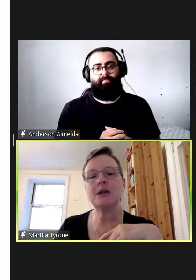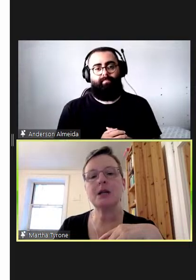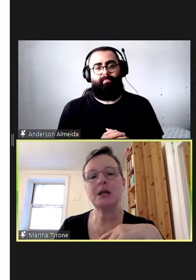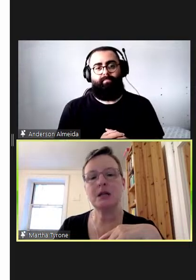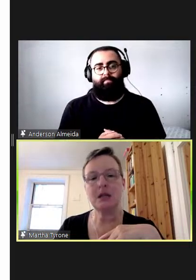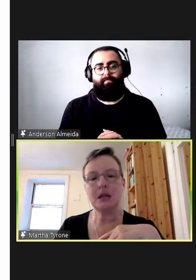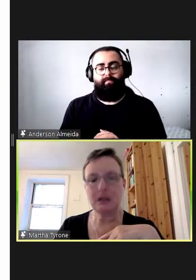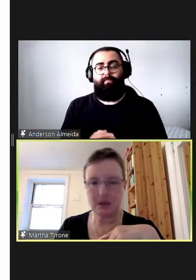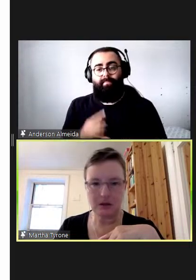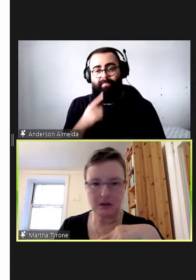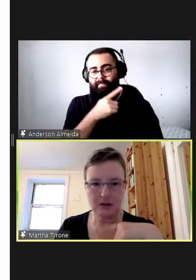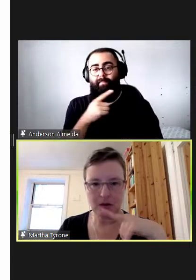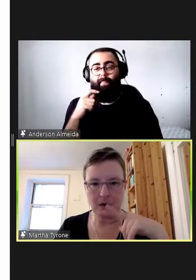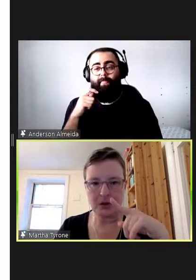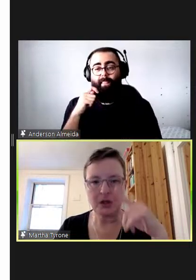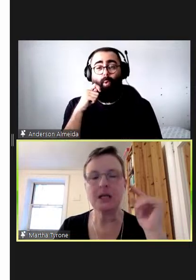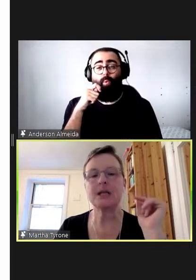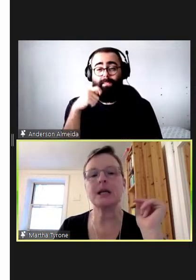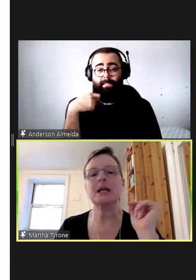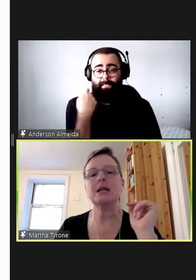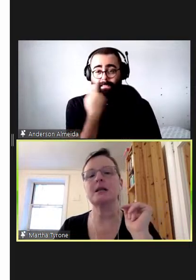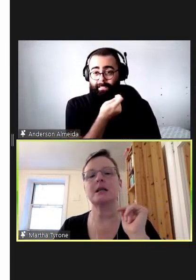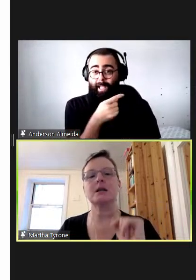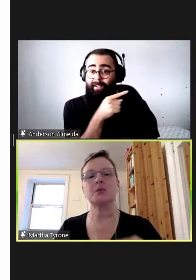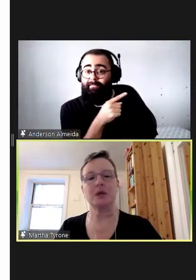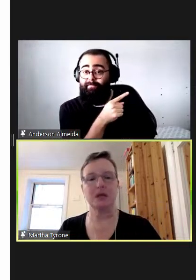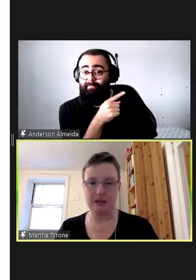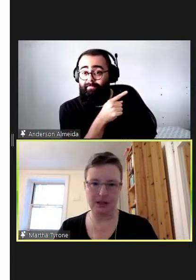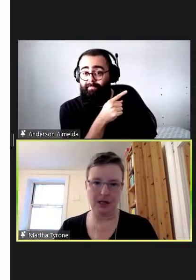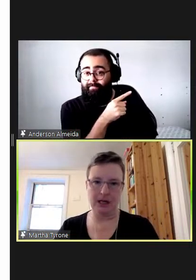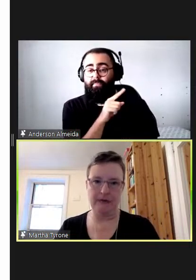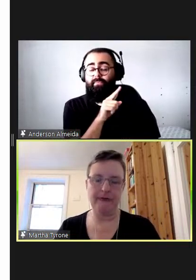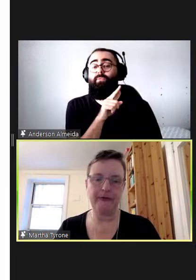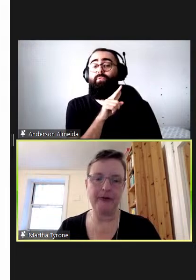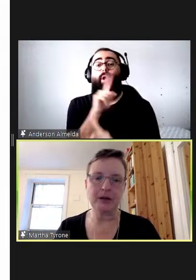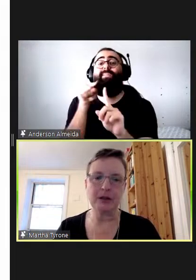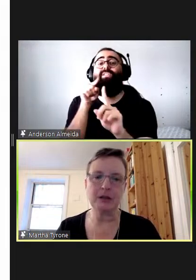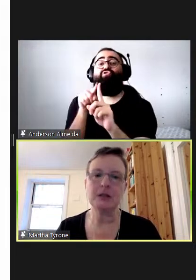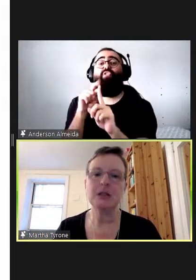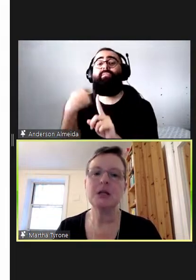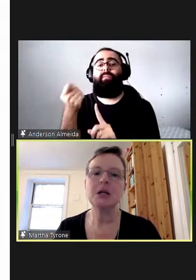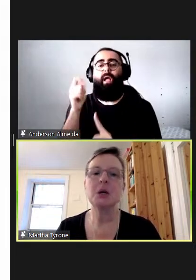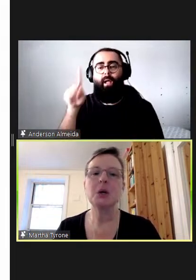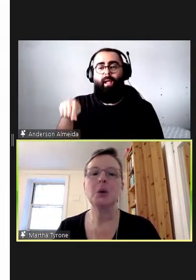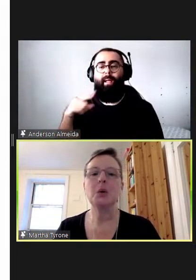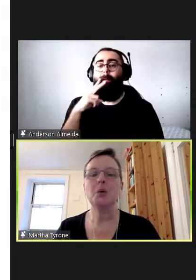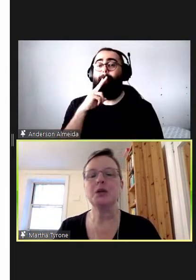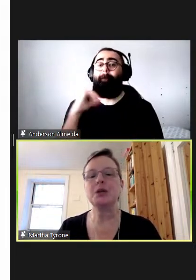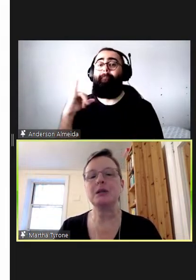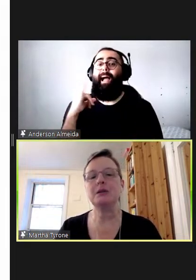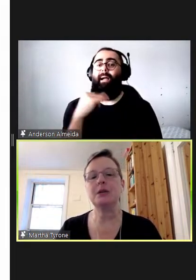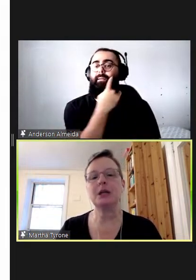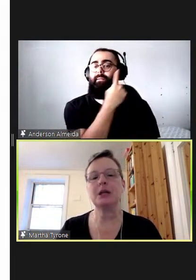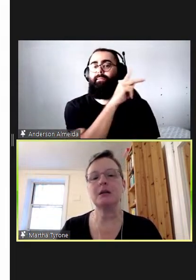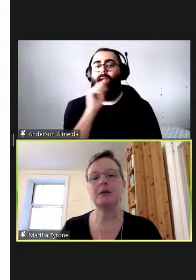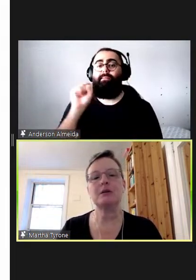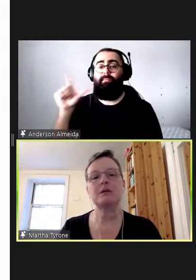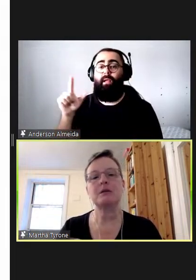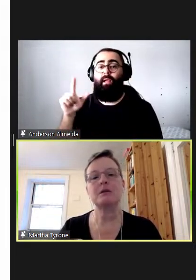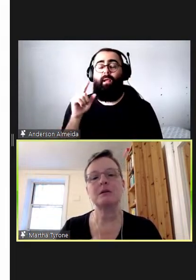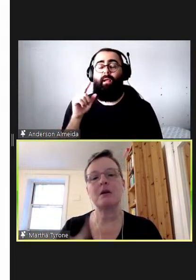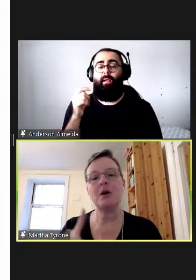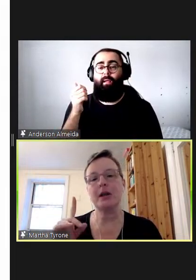And the sign that, or target sign in this case, was the sign father, which is